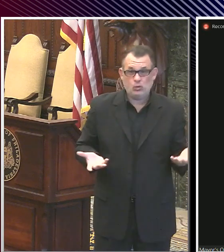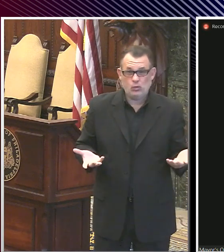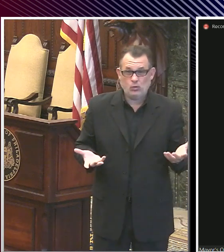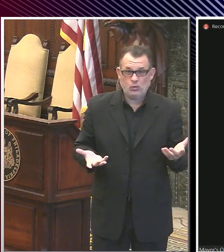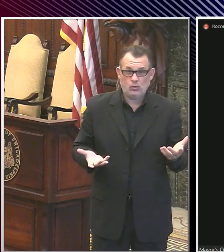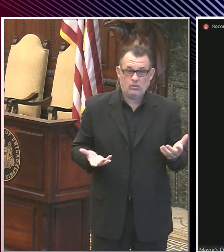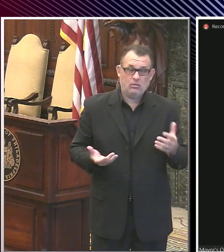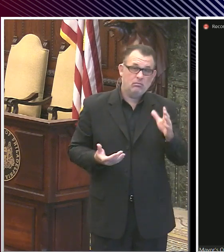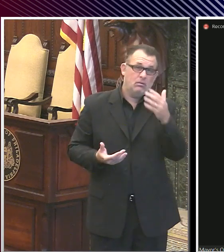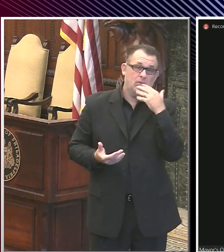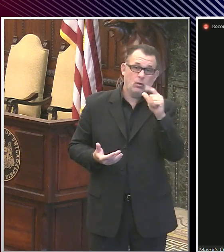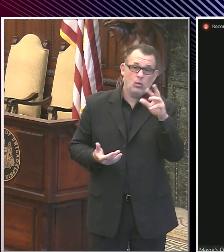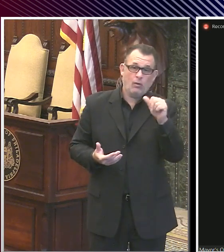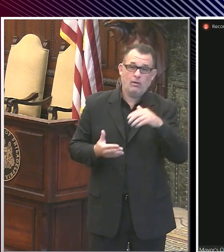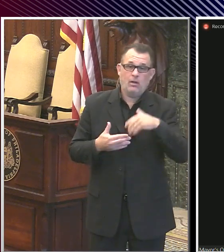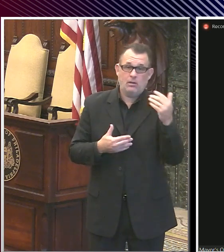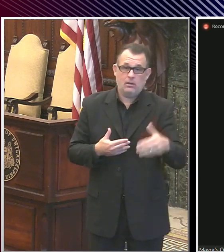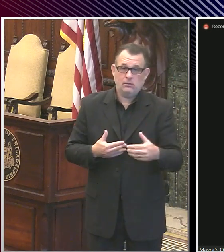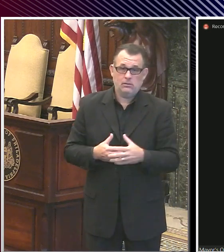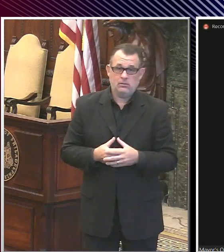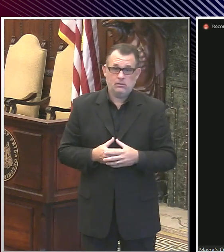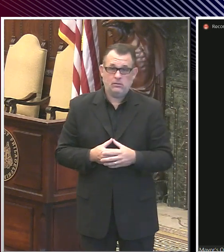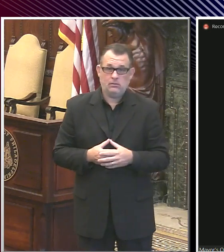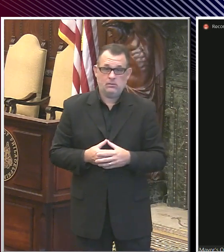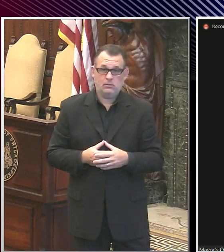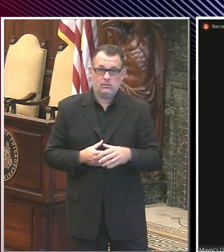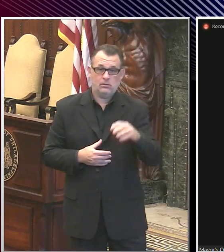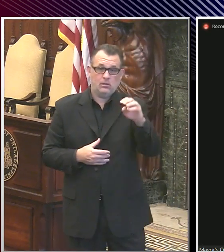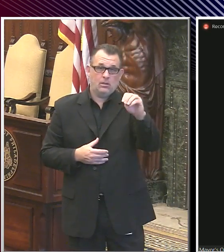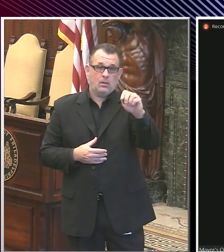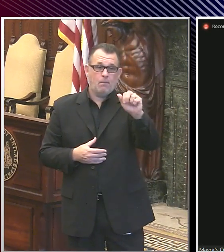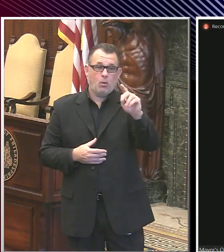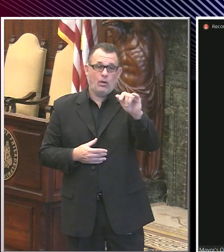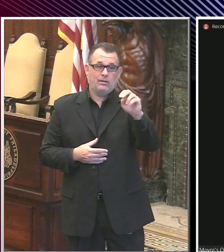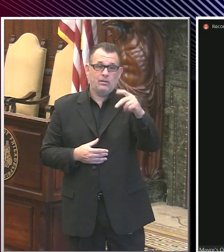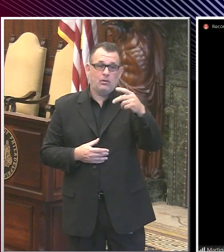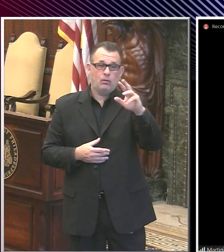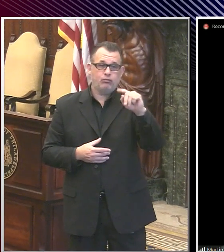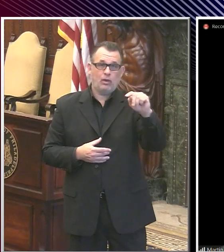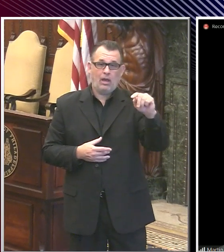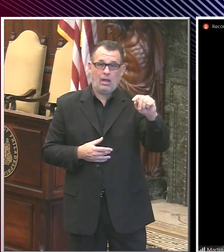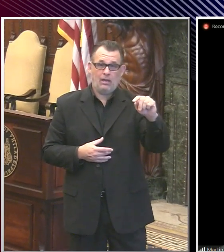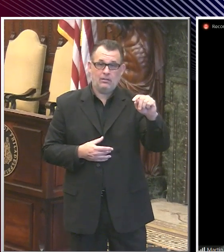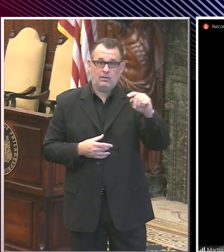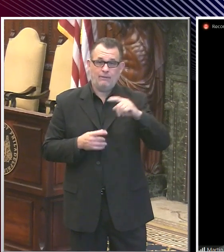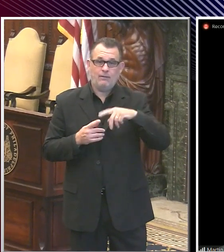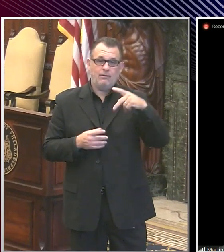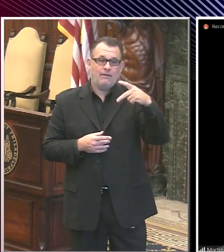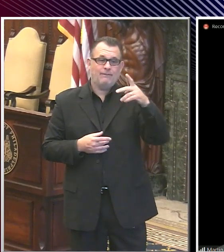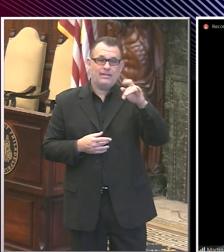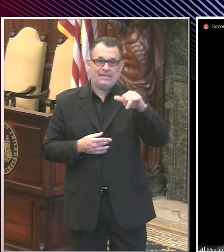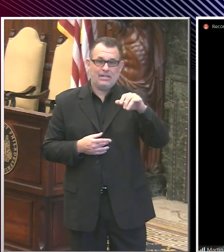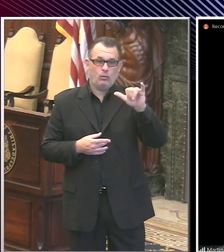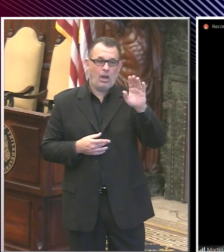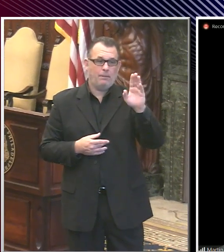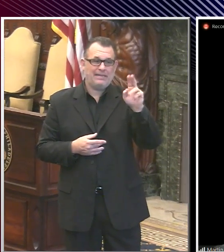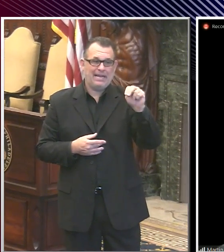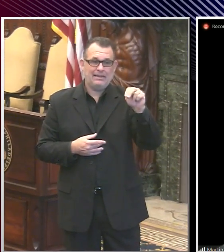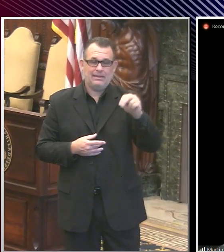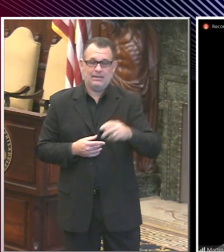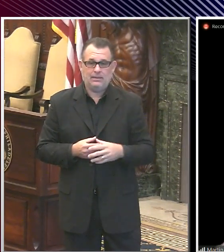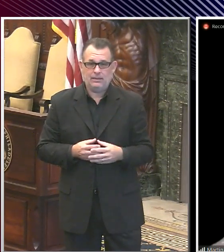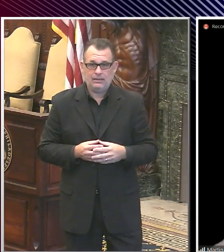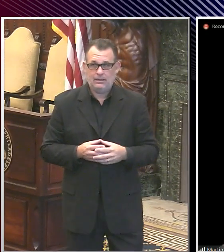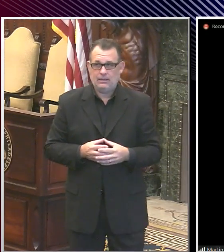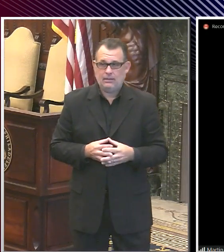Let's go quickly now to Martin Pratt of Philly YBN. Can you guys hear me? Yep, go ahead. Excellent, thank